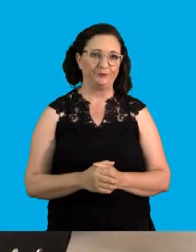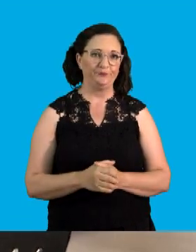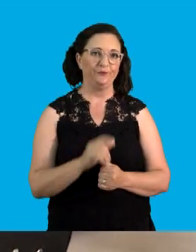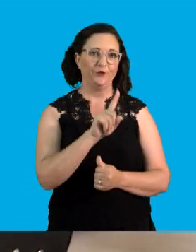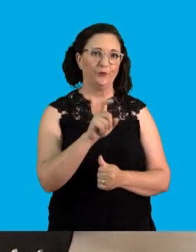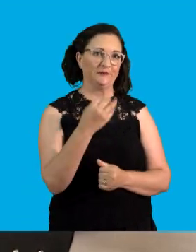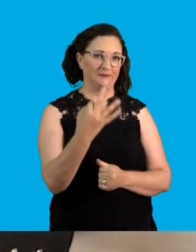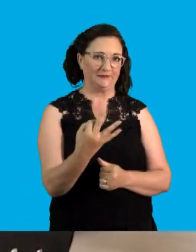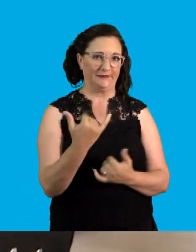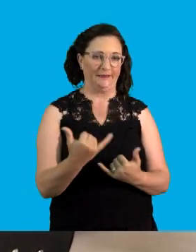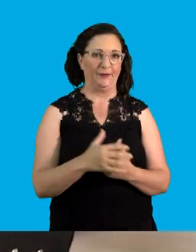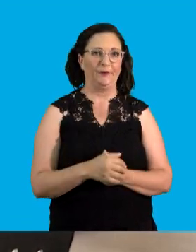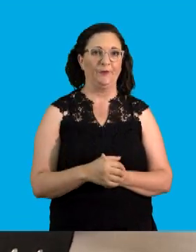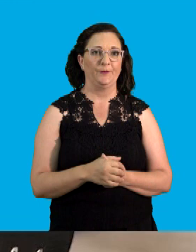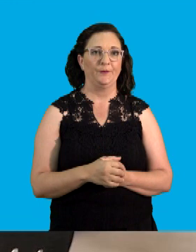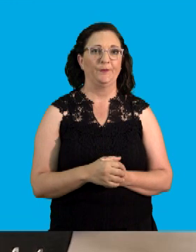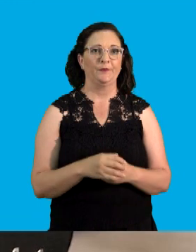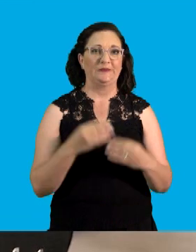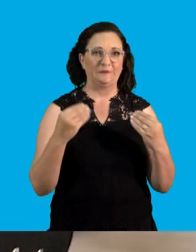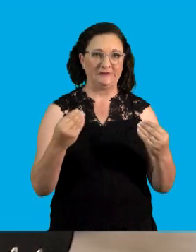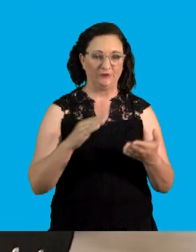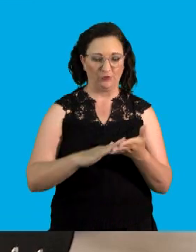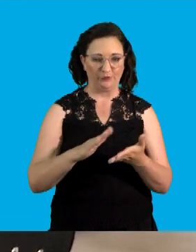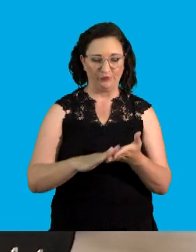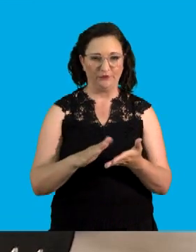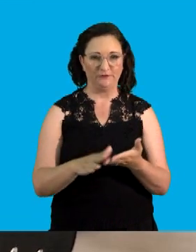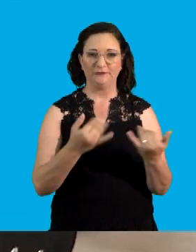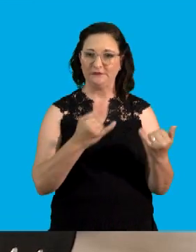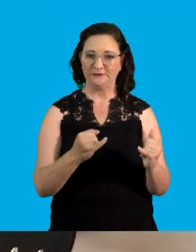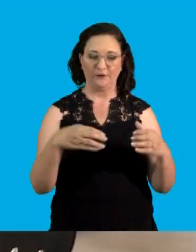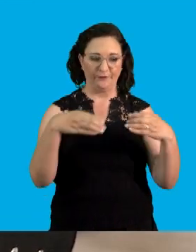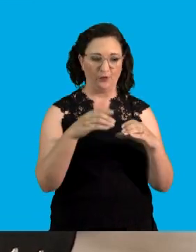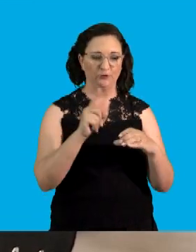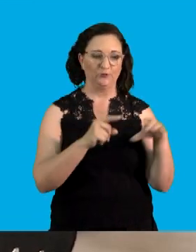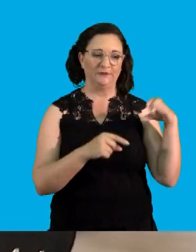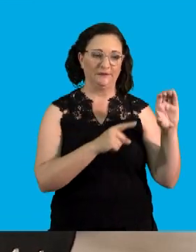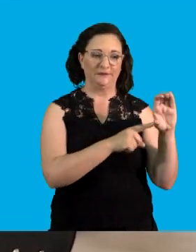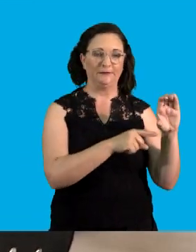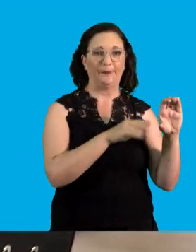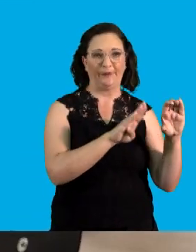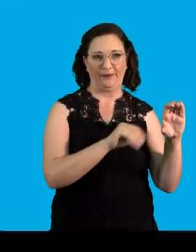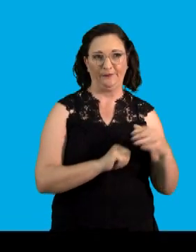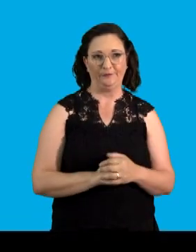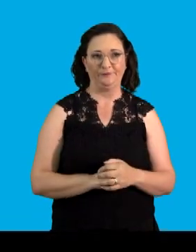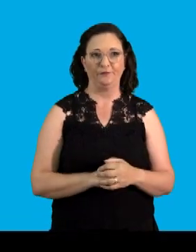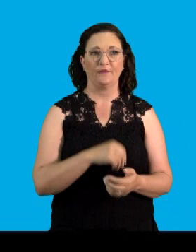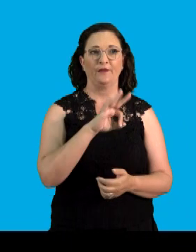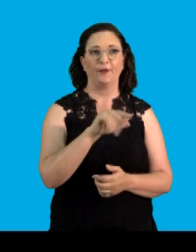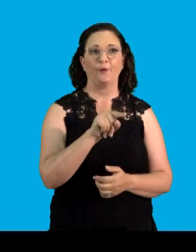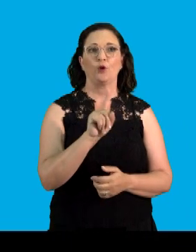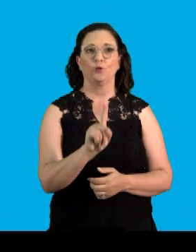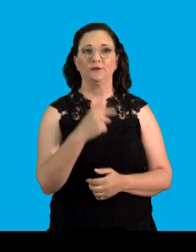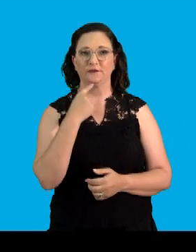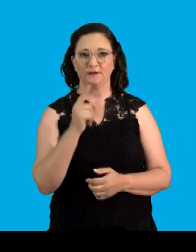number 3. Remember question number 3, it's business operations, still on section B. Right.